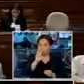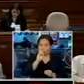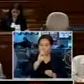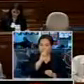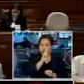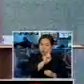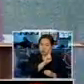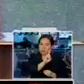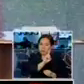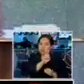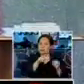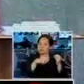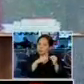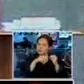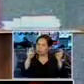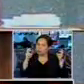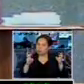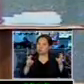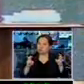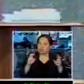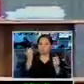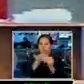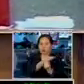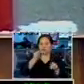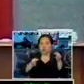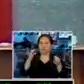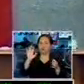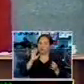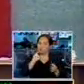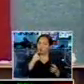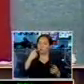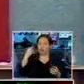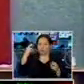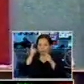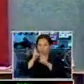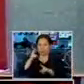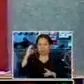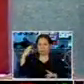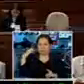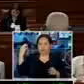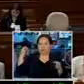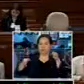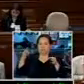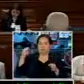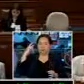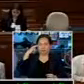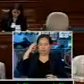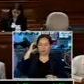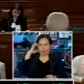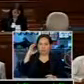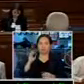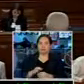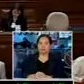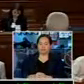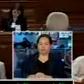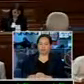002-2011 in the matter of impeachment trial of Honorable Chief Justice Renato C. Corona. Majority floor